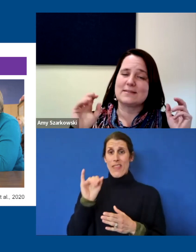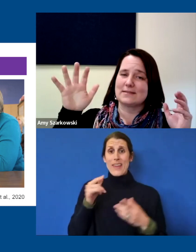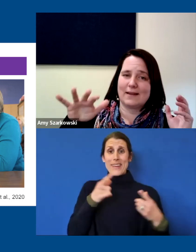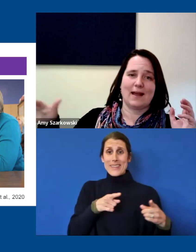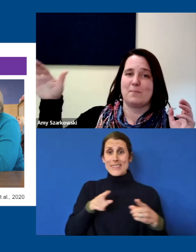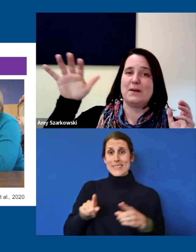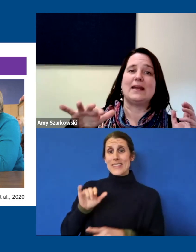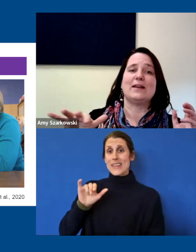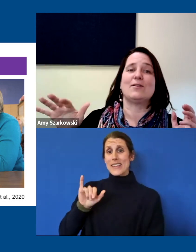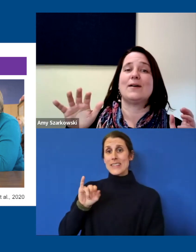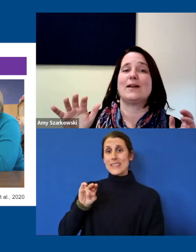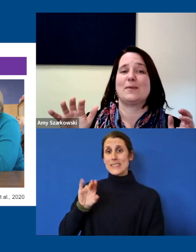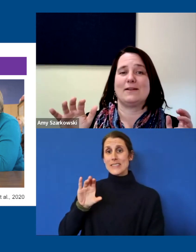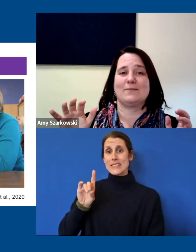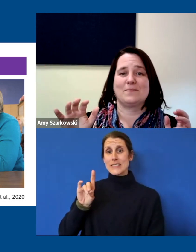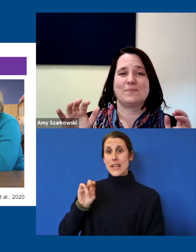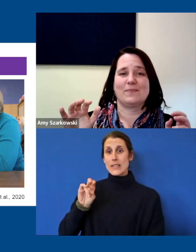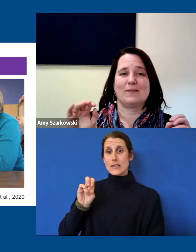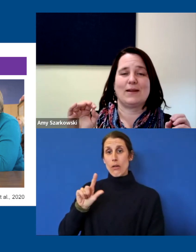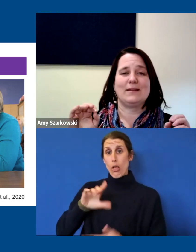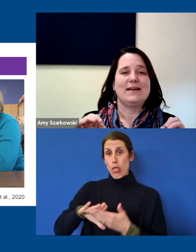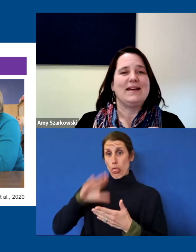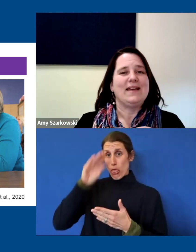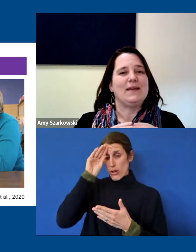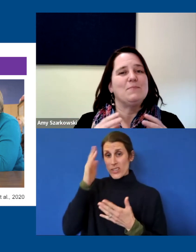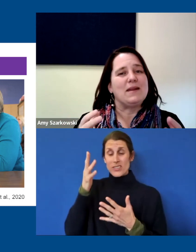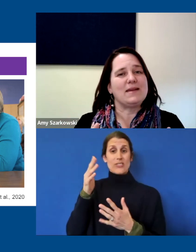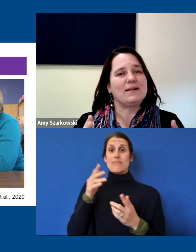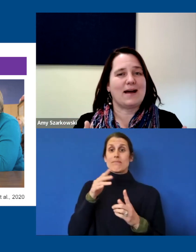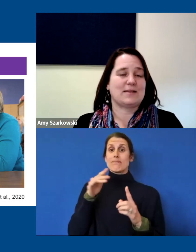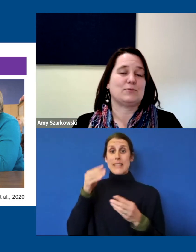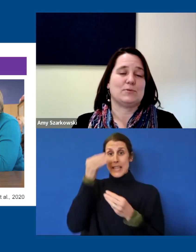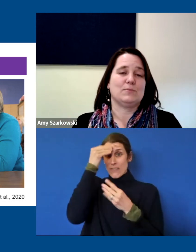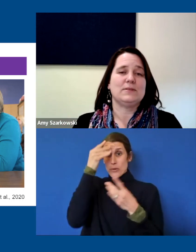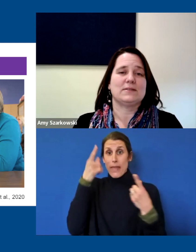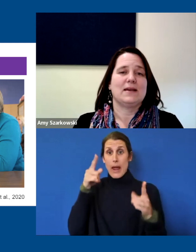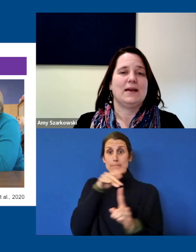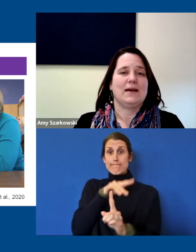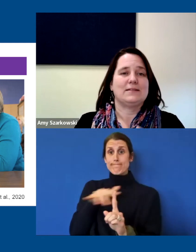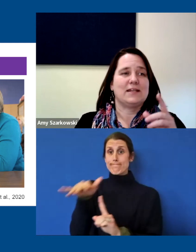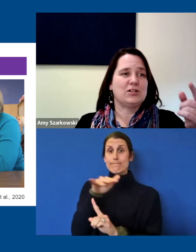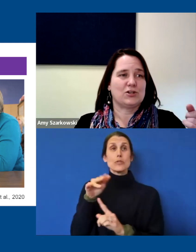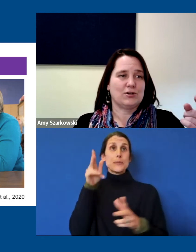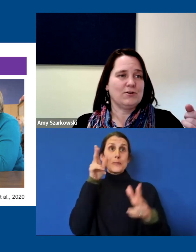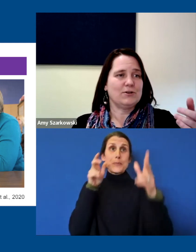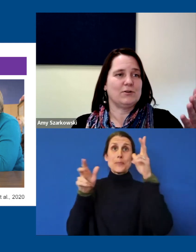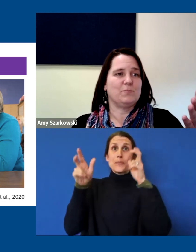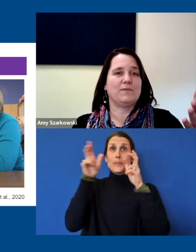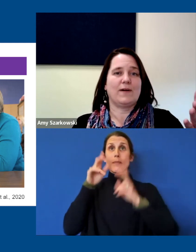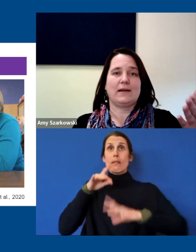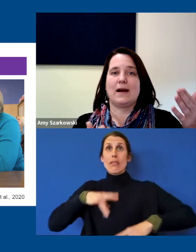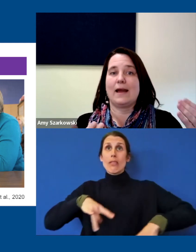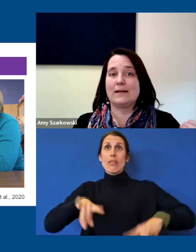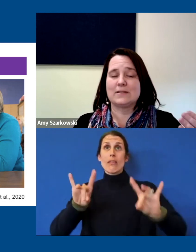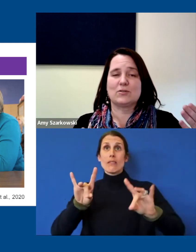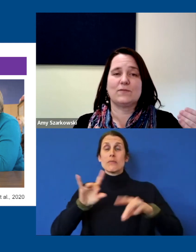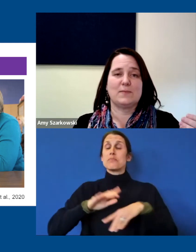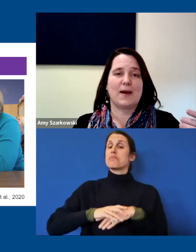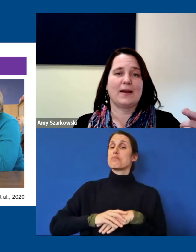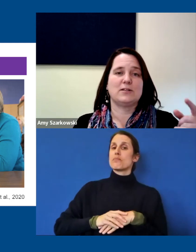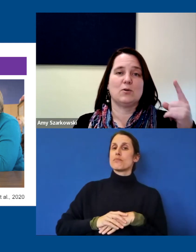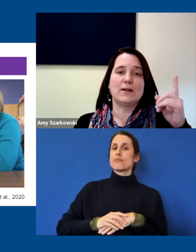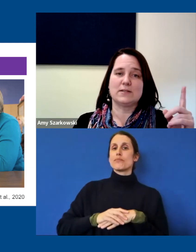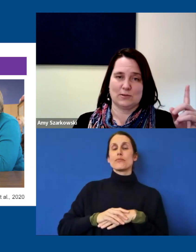information that's happening in your environment, right? In many classrooms, a teacher could provide guidance